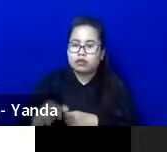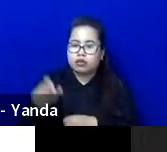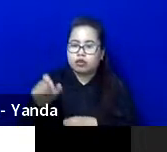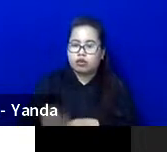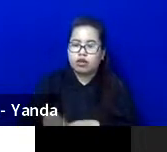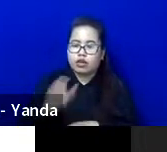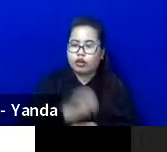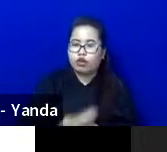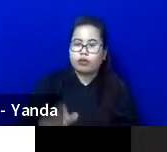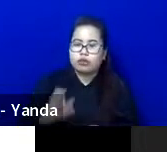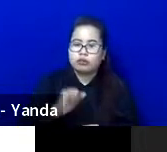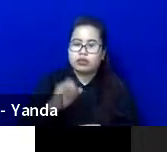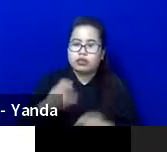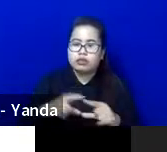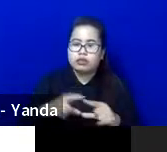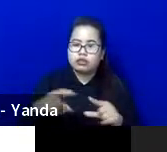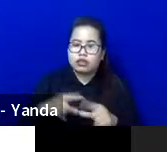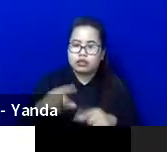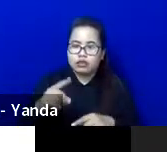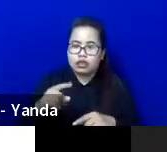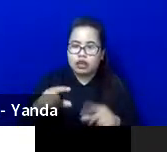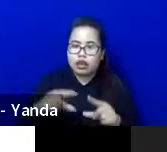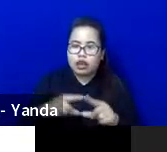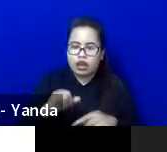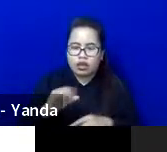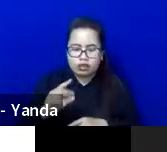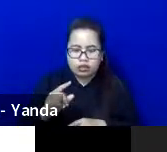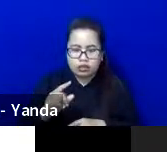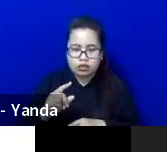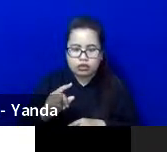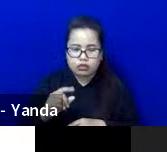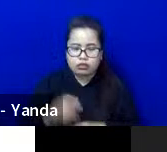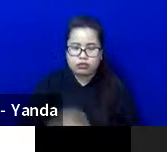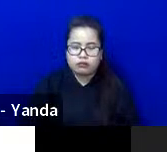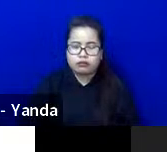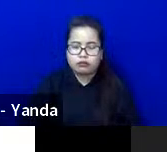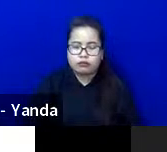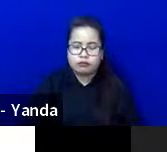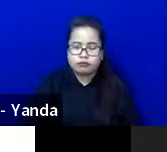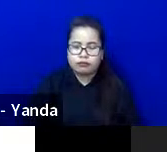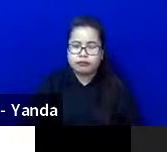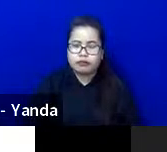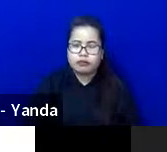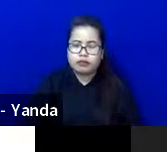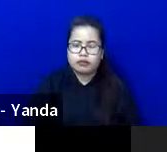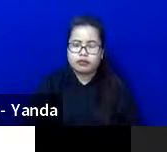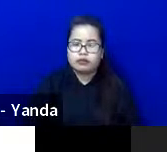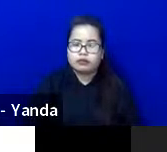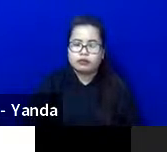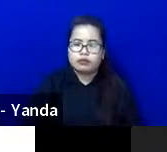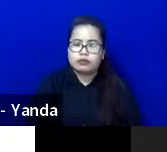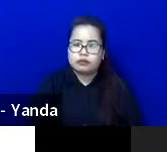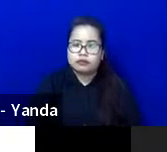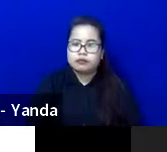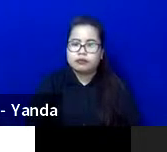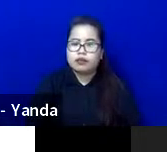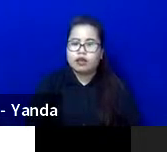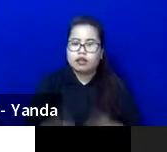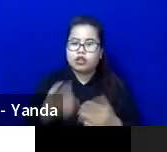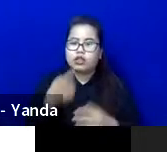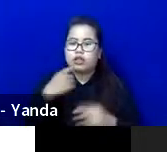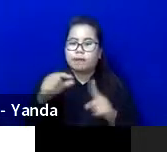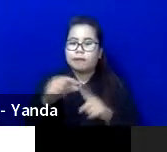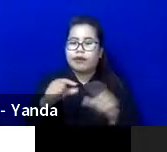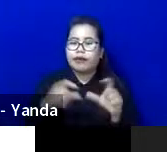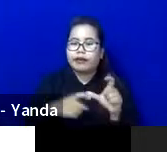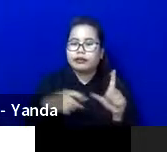very important. And the care of prostitutes because, well, that could infect Europeans.